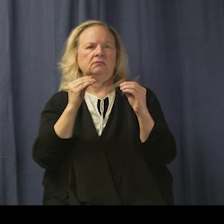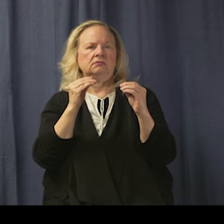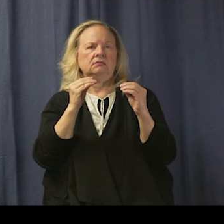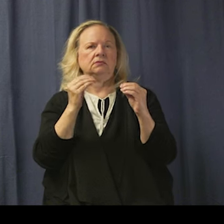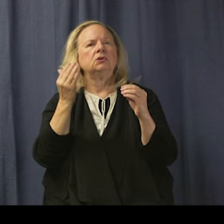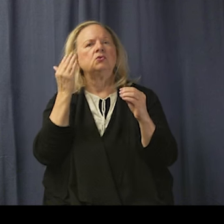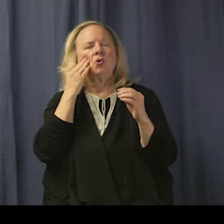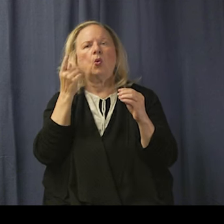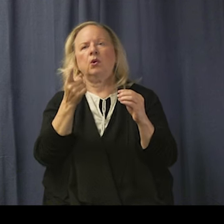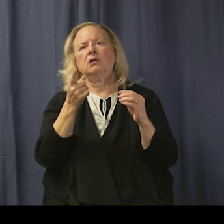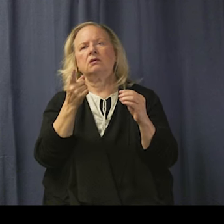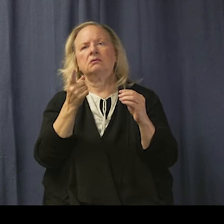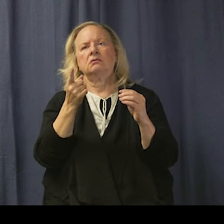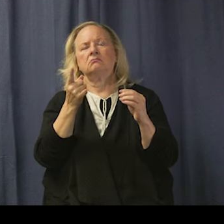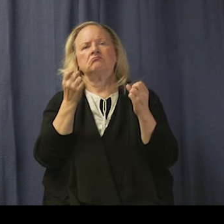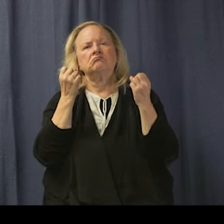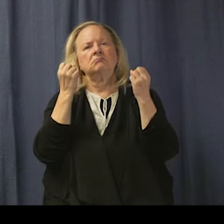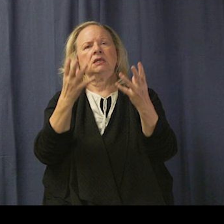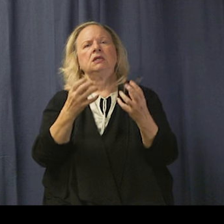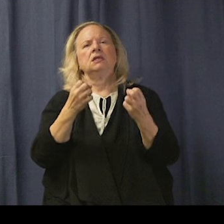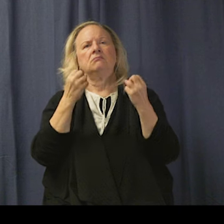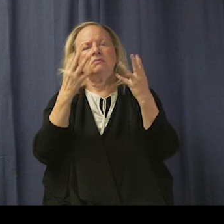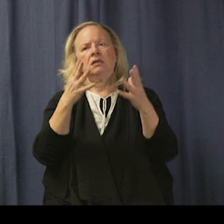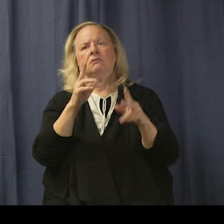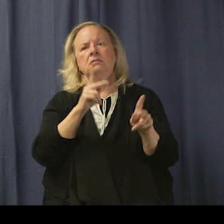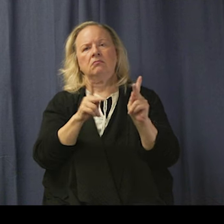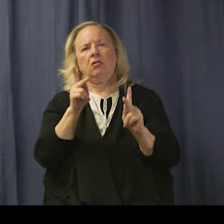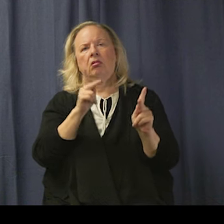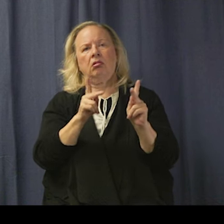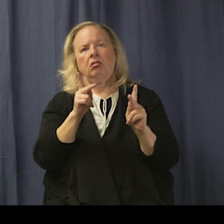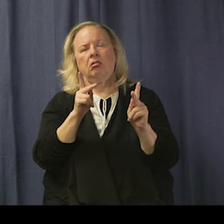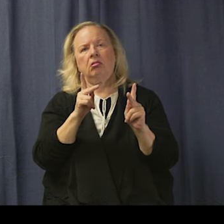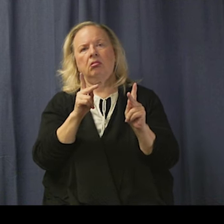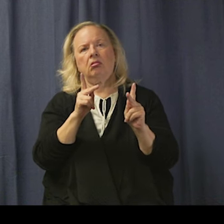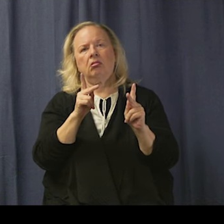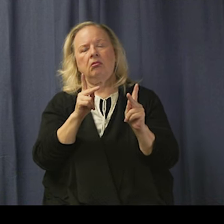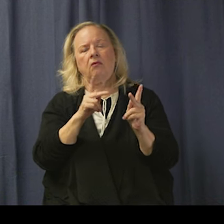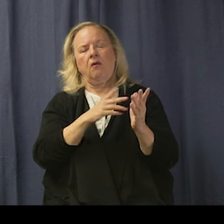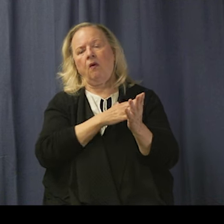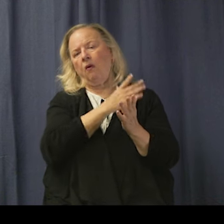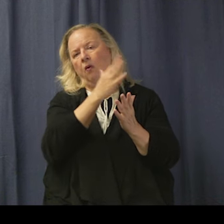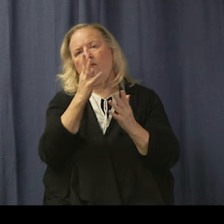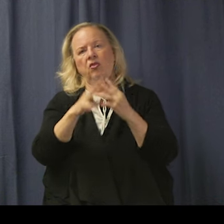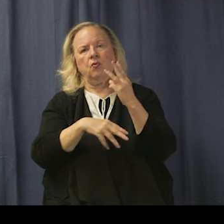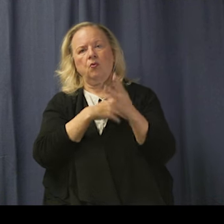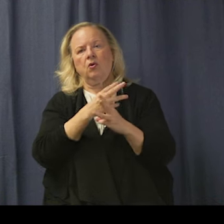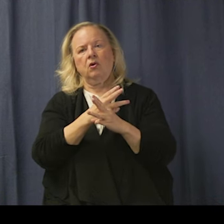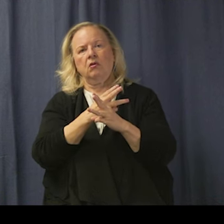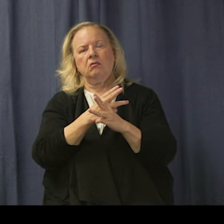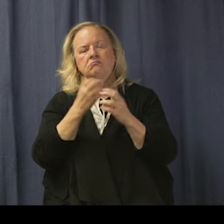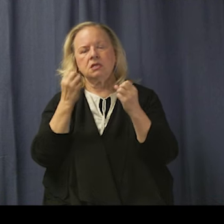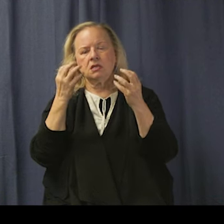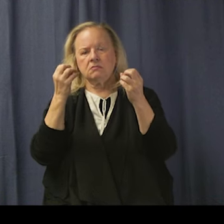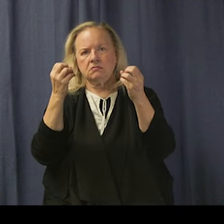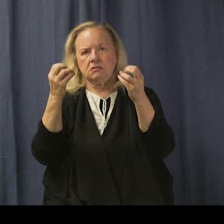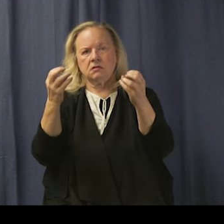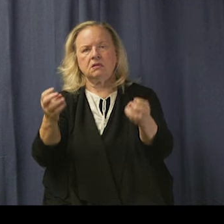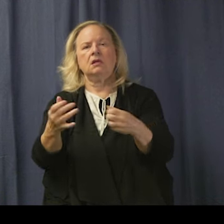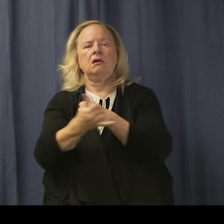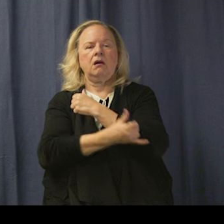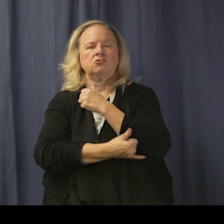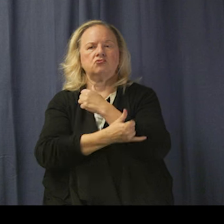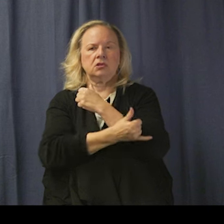say, hundreds of thousands, some people say, but I think it's millions throughout the years, all over the world, in hundreds of countries.